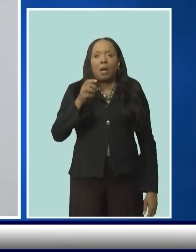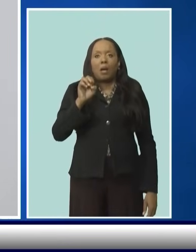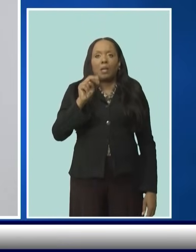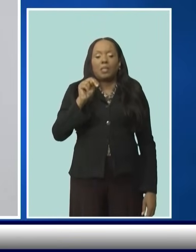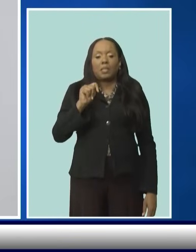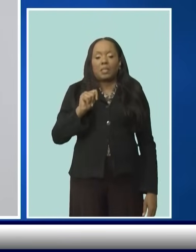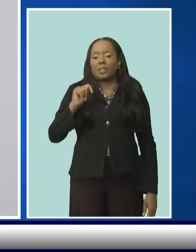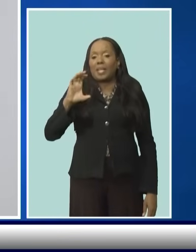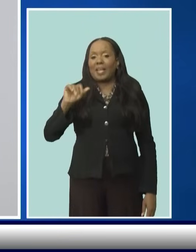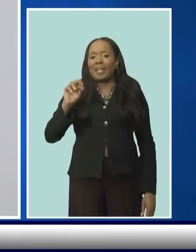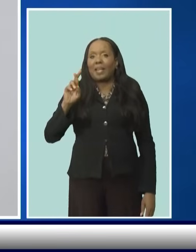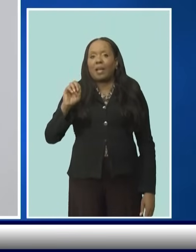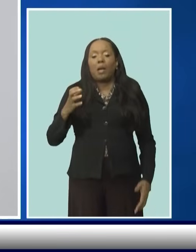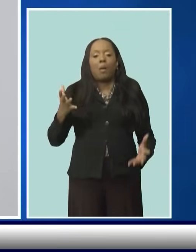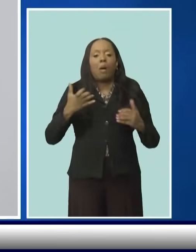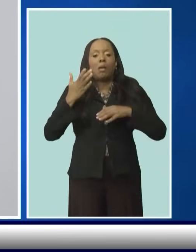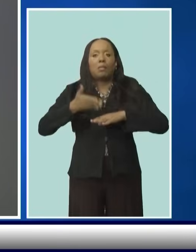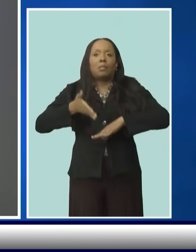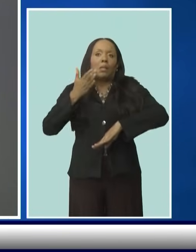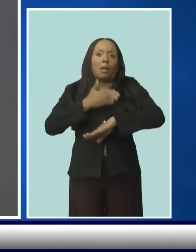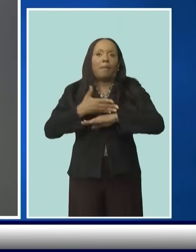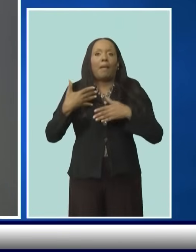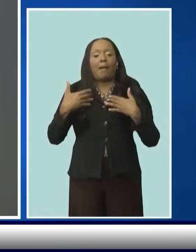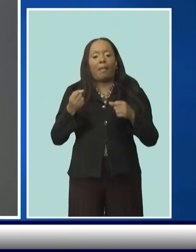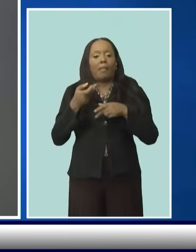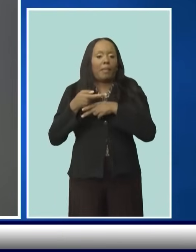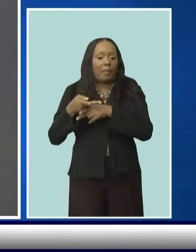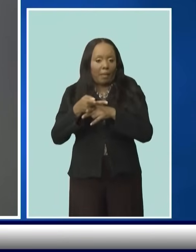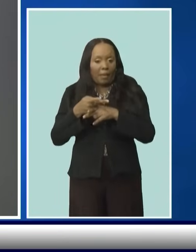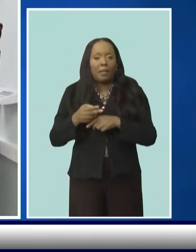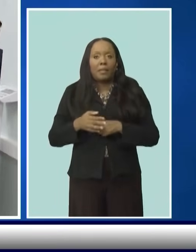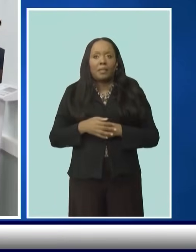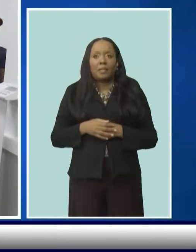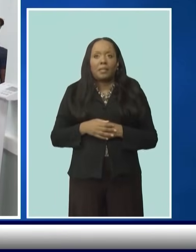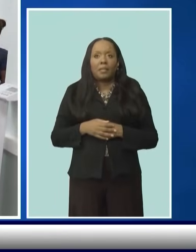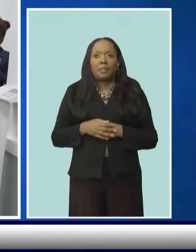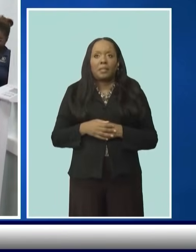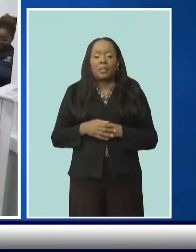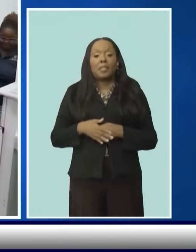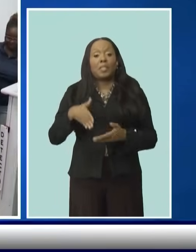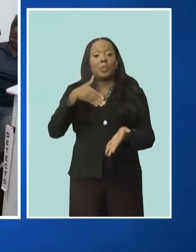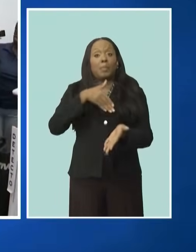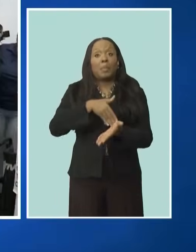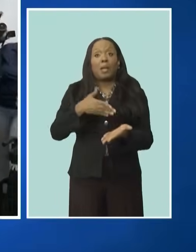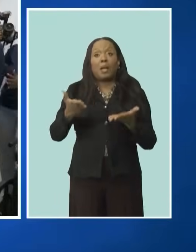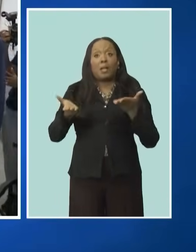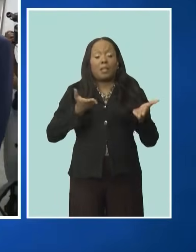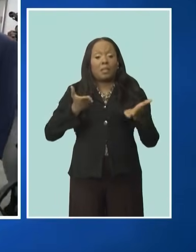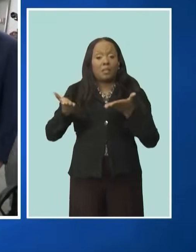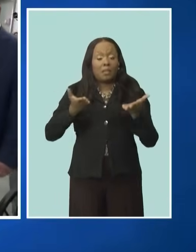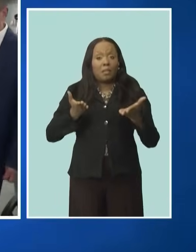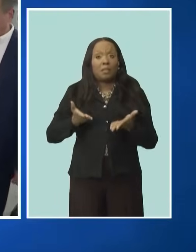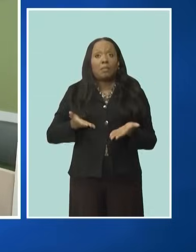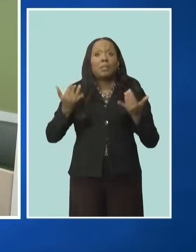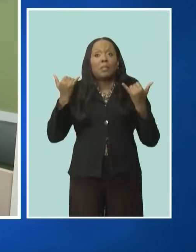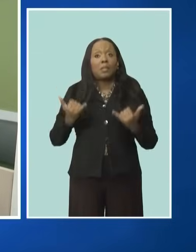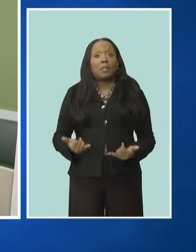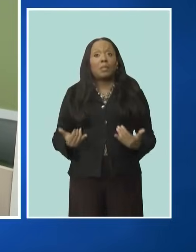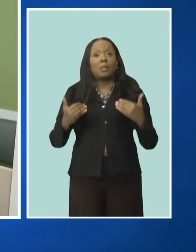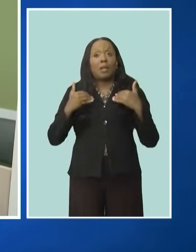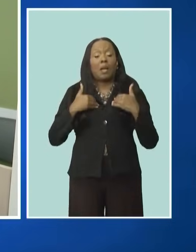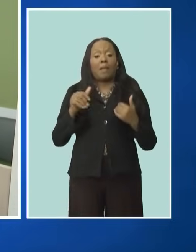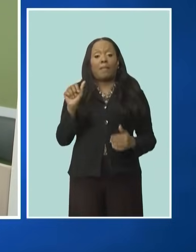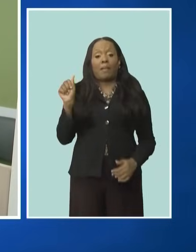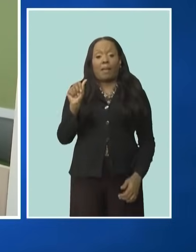the quality of healthcare delivery on island. And the medical services provider has now integrated